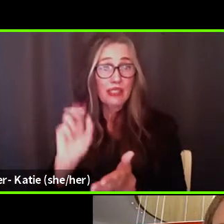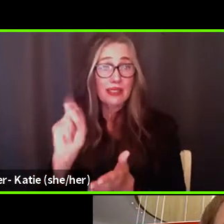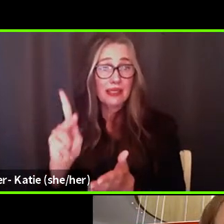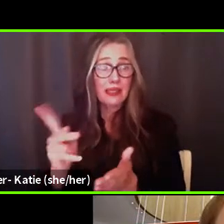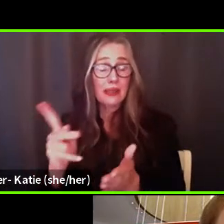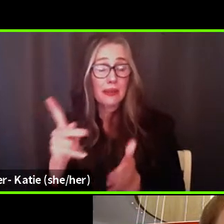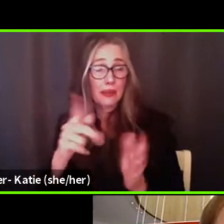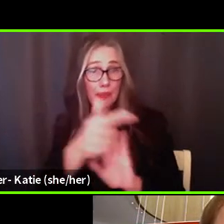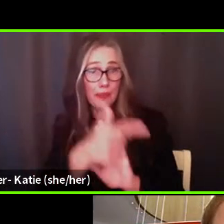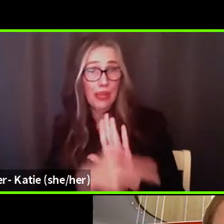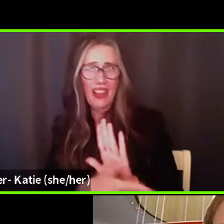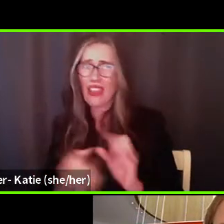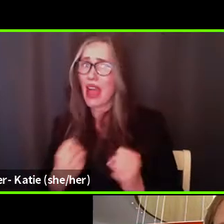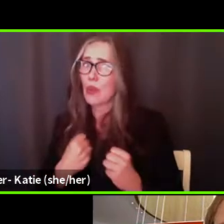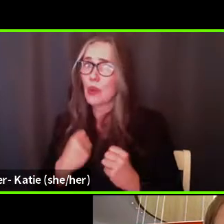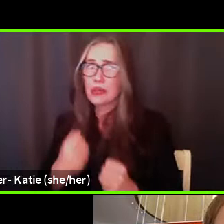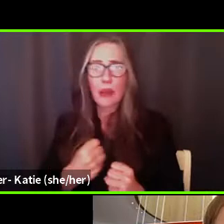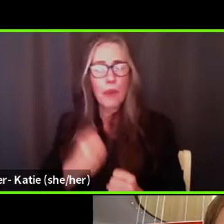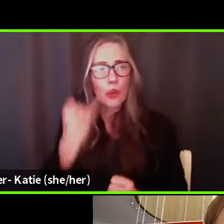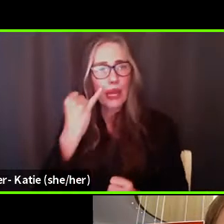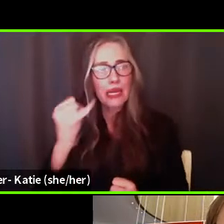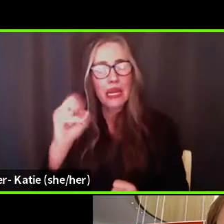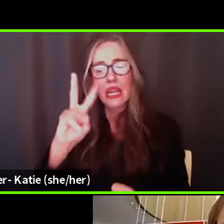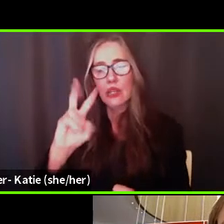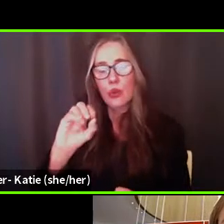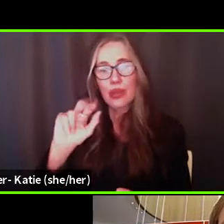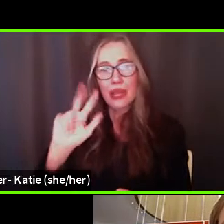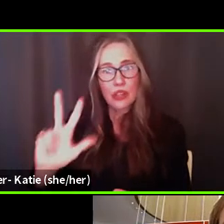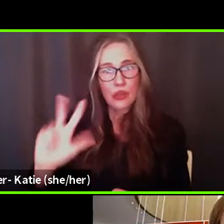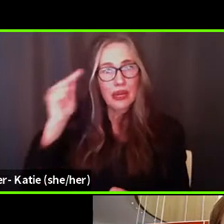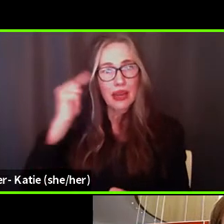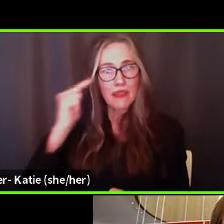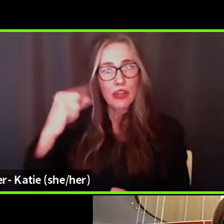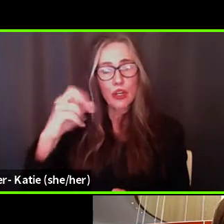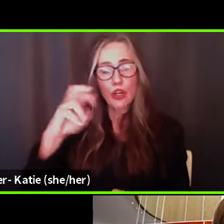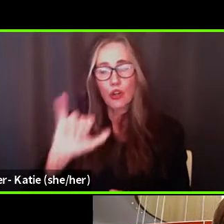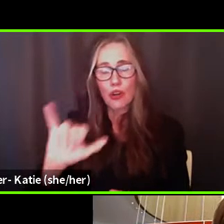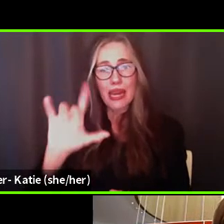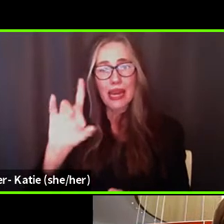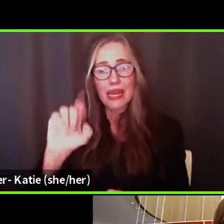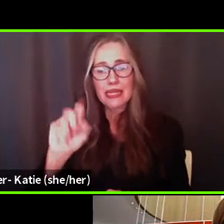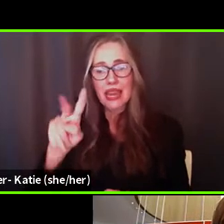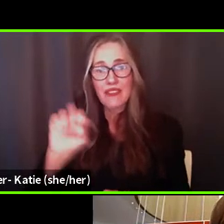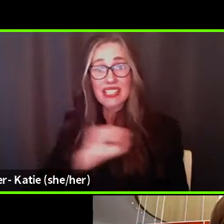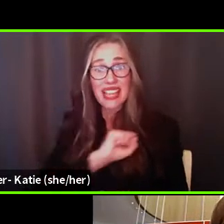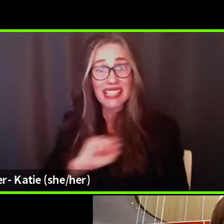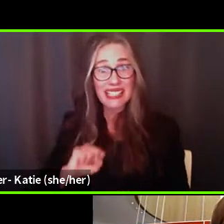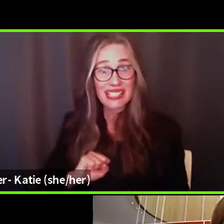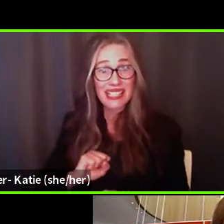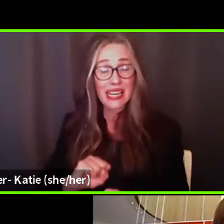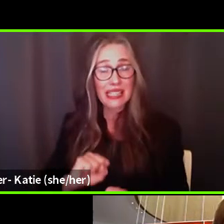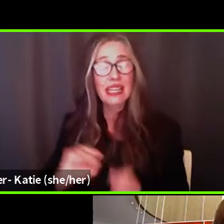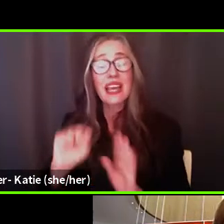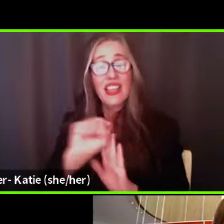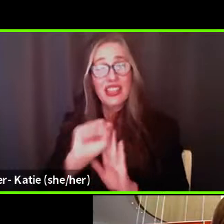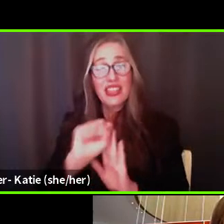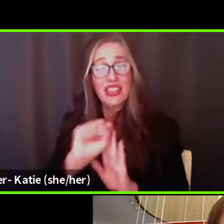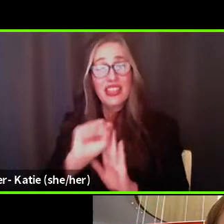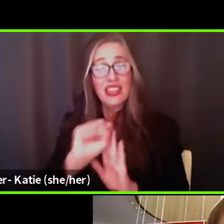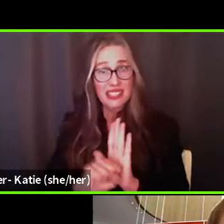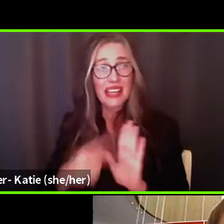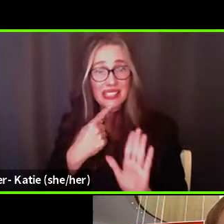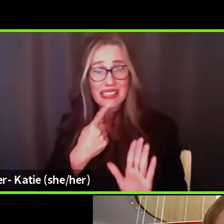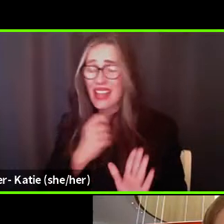in 2003 governor gray davis and the state senate separately apologized for california's eugenics